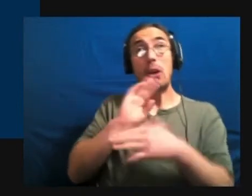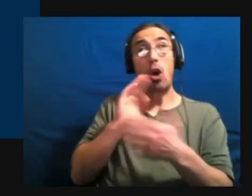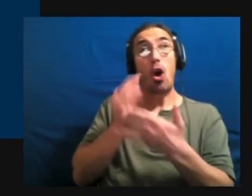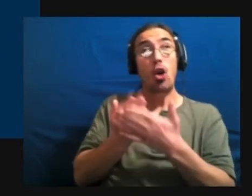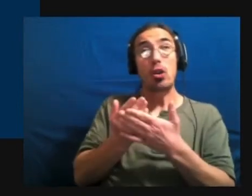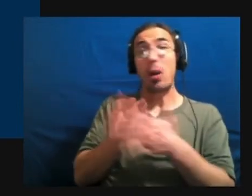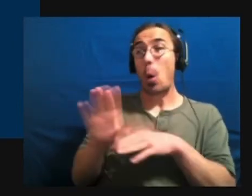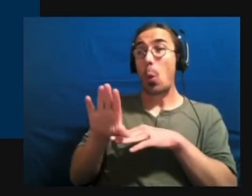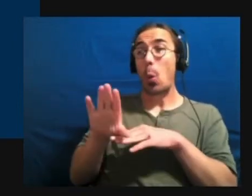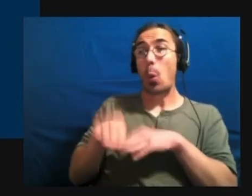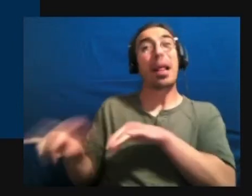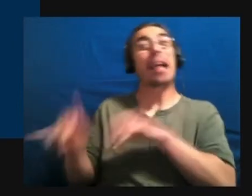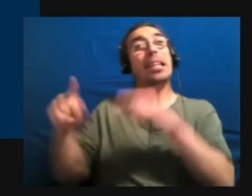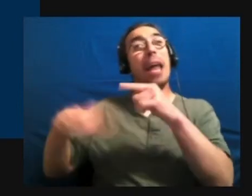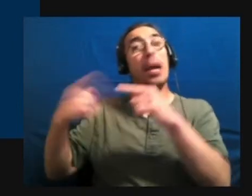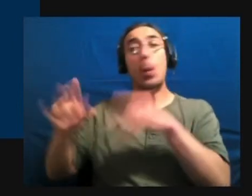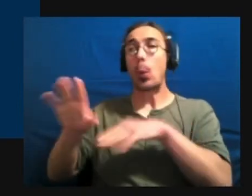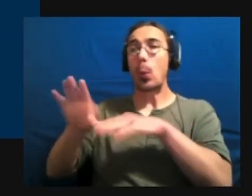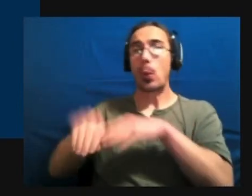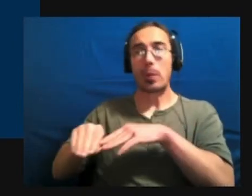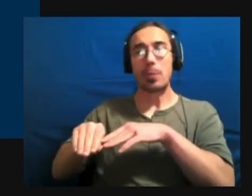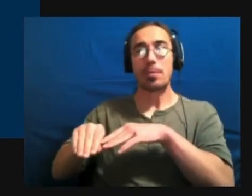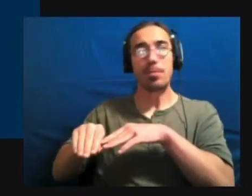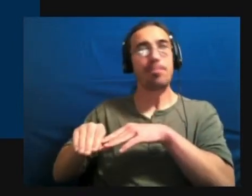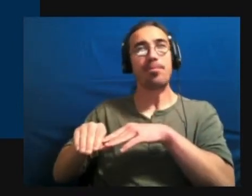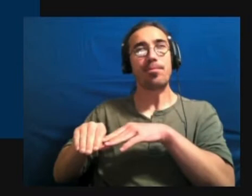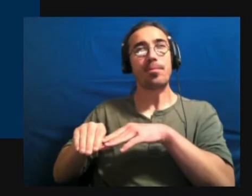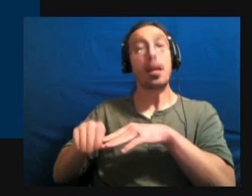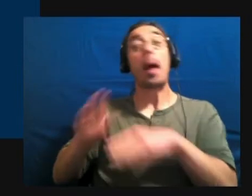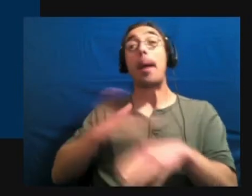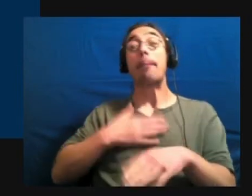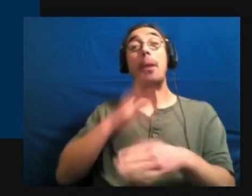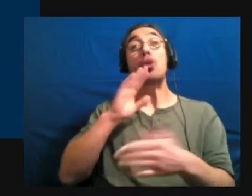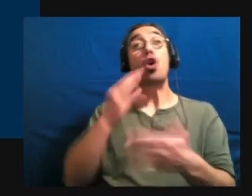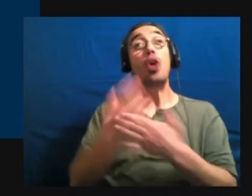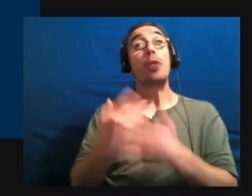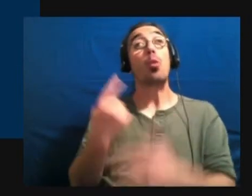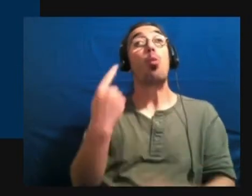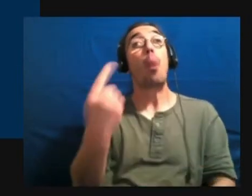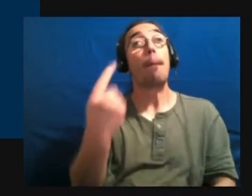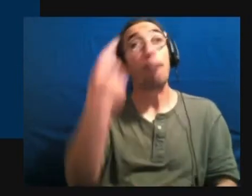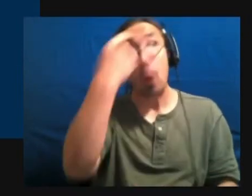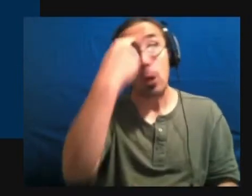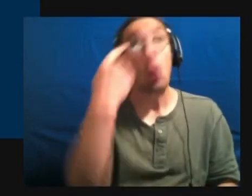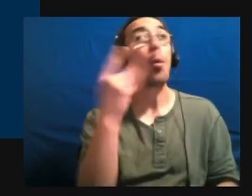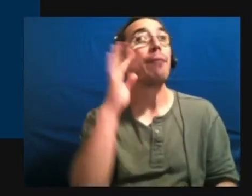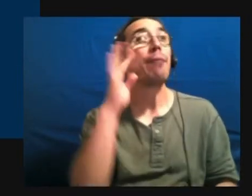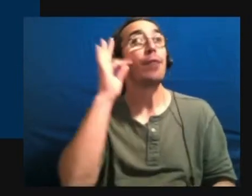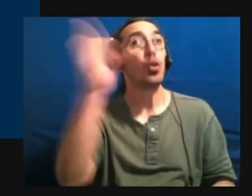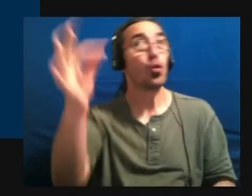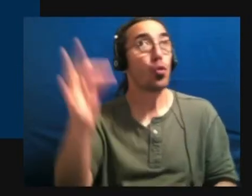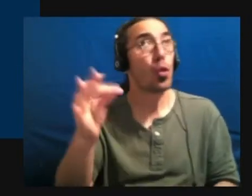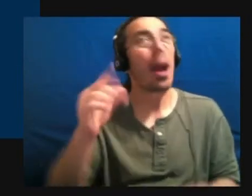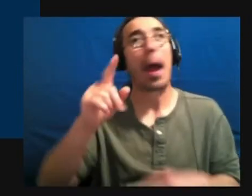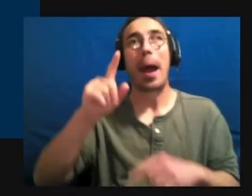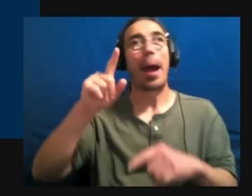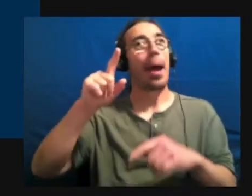She has one brain and one future. And I'm not willing to do that. I